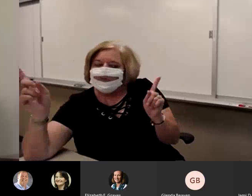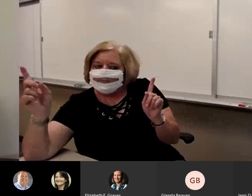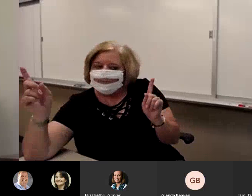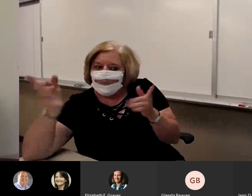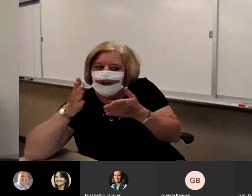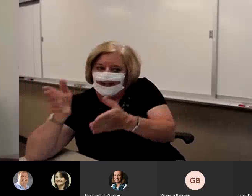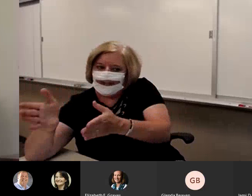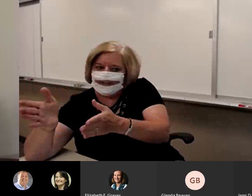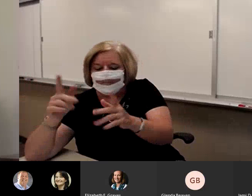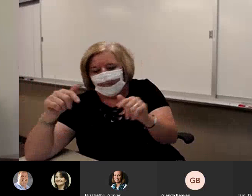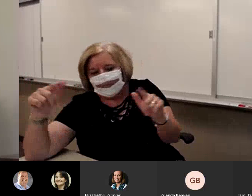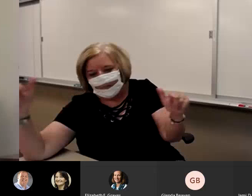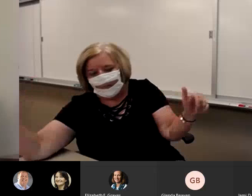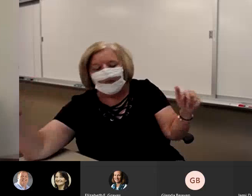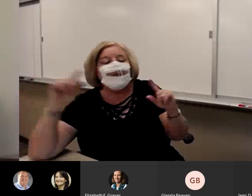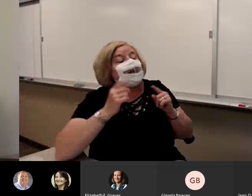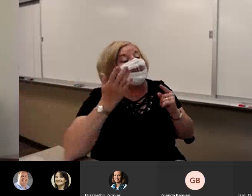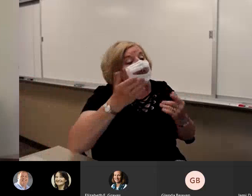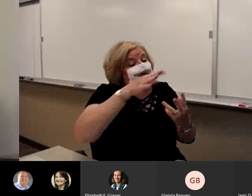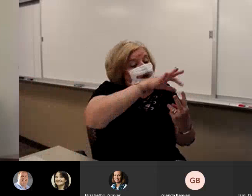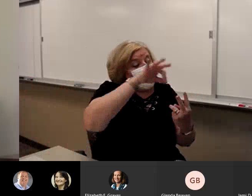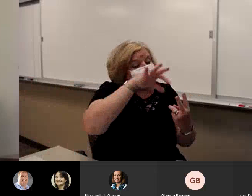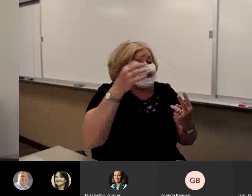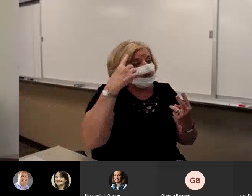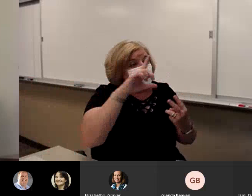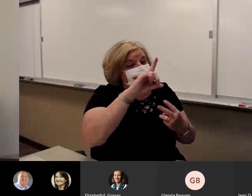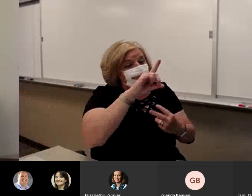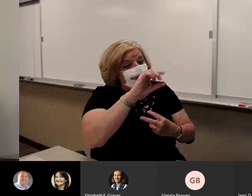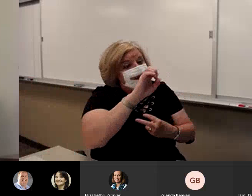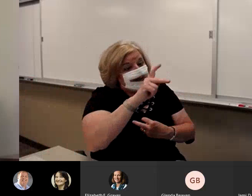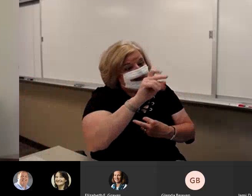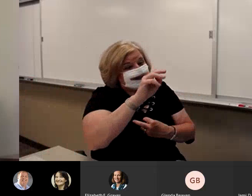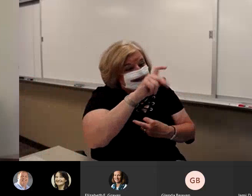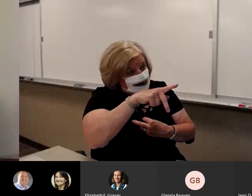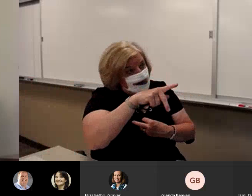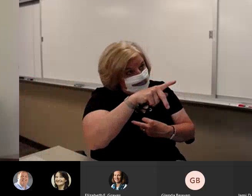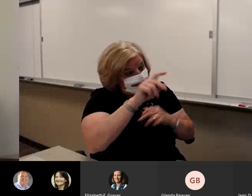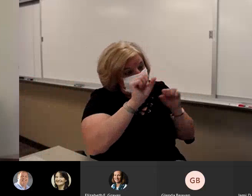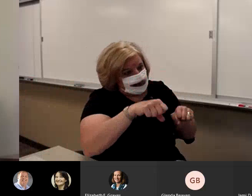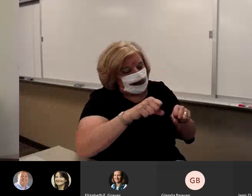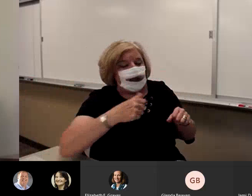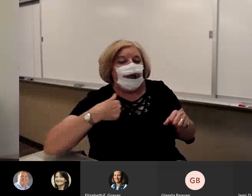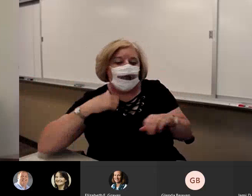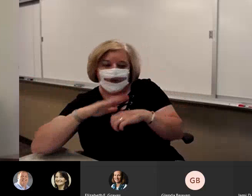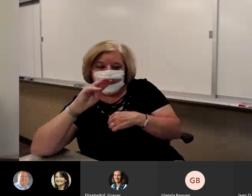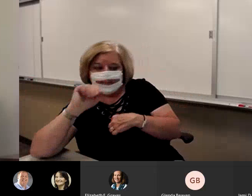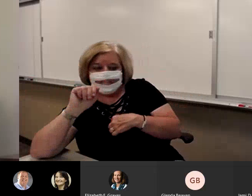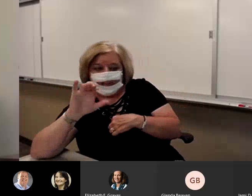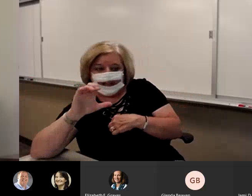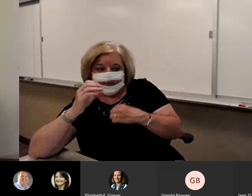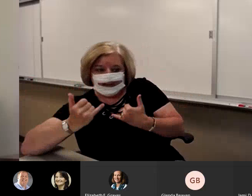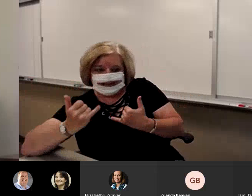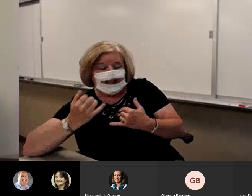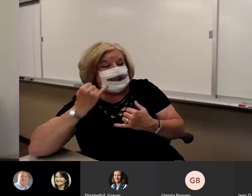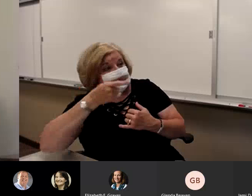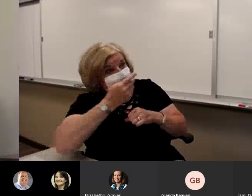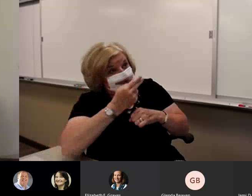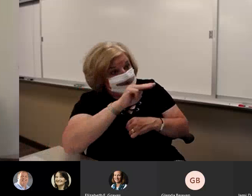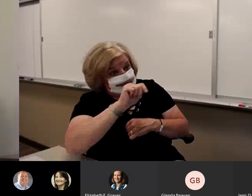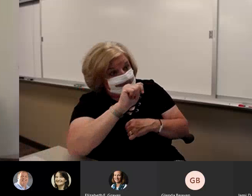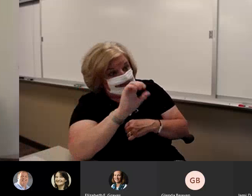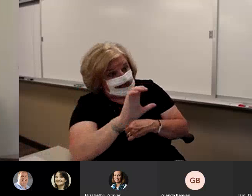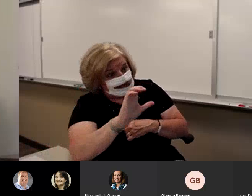right? Okay. There is the option for the desktop. So I'm on a Mac, and I will say if you are a Mac user,